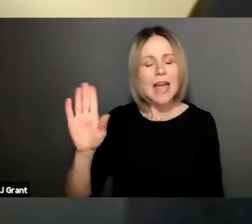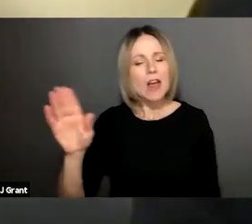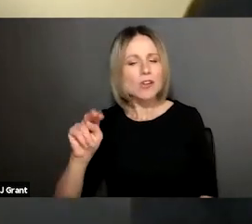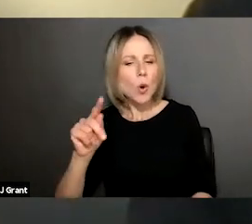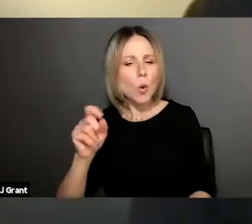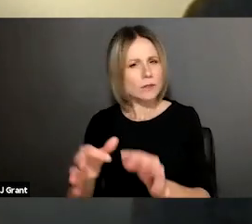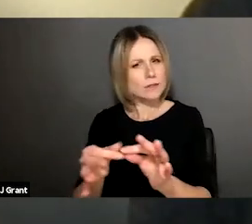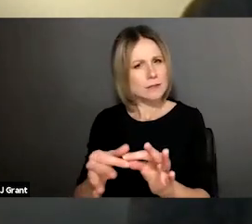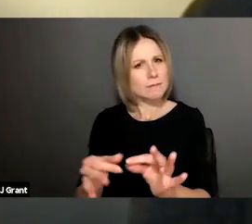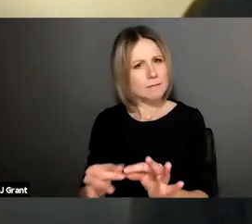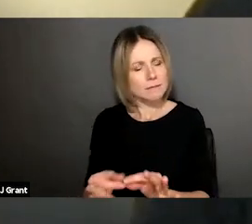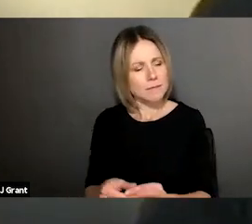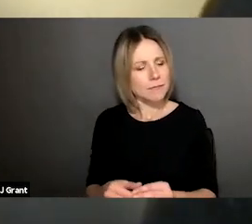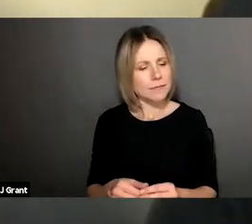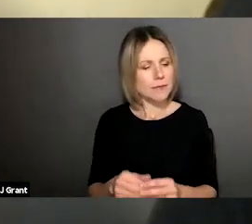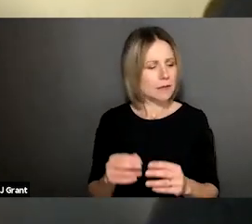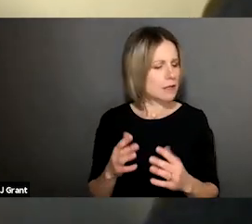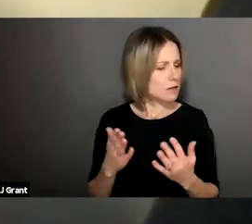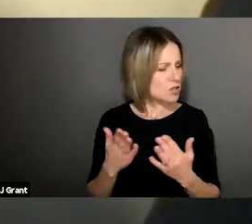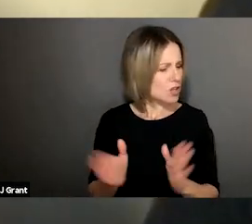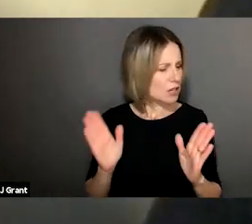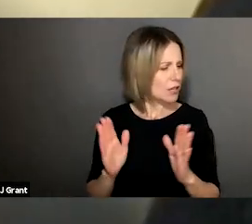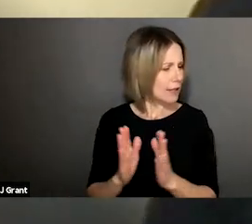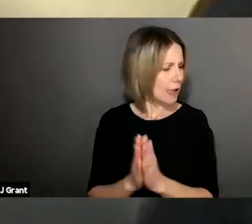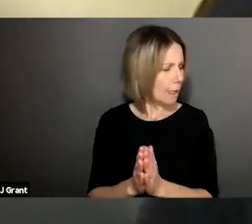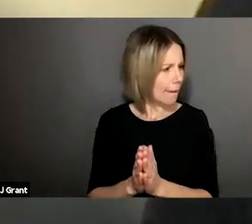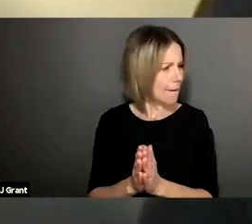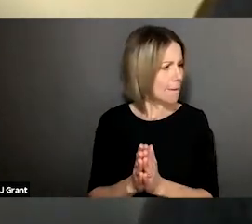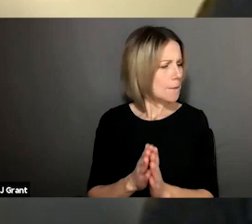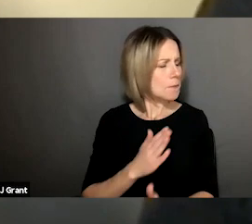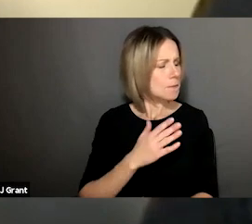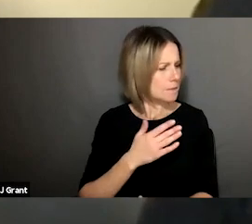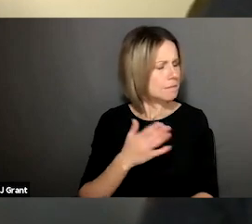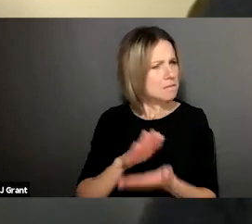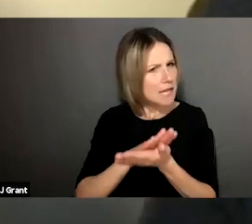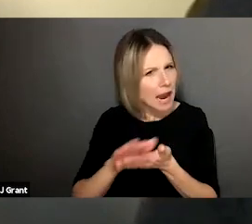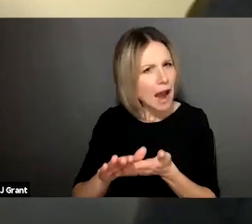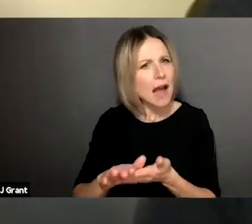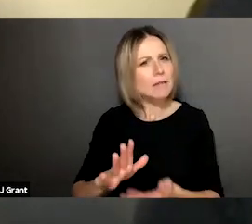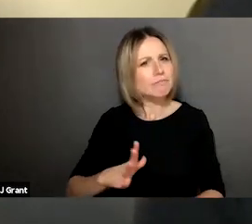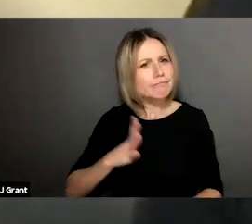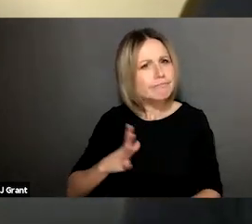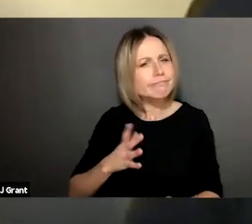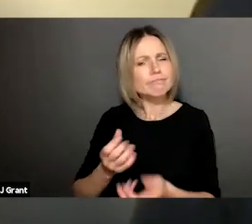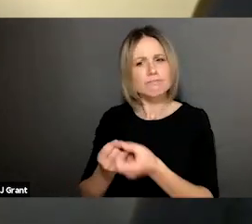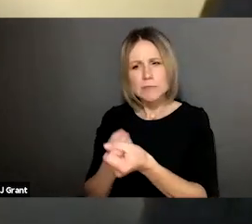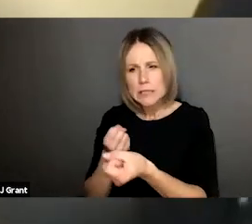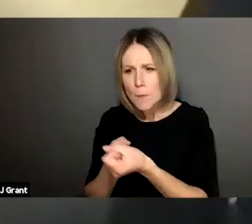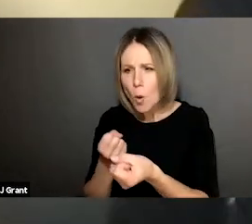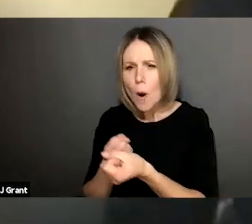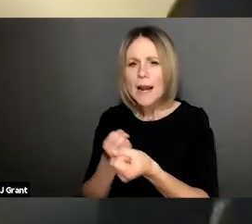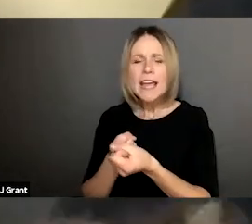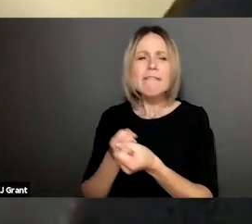were and are a generally kind and supportive and empathetic place where people are saying, I used this